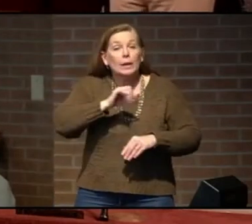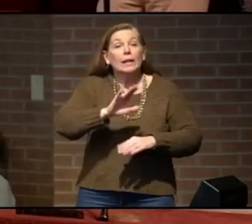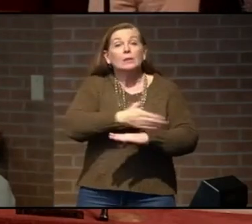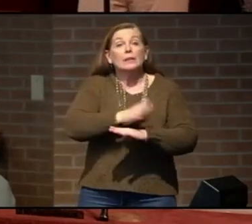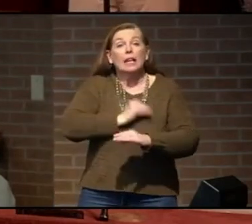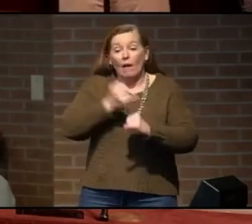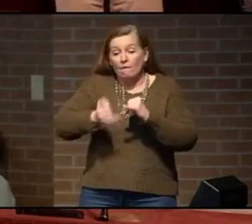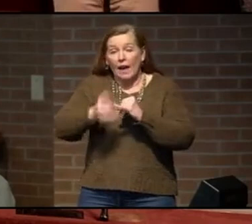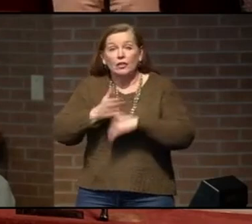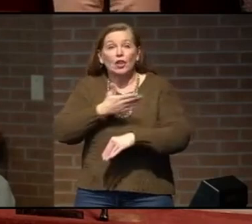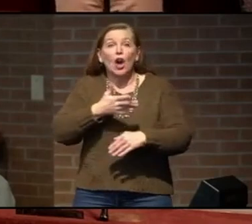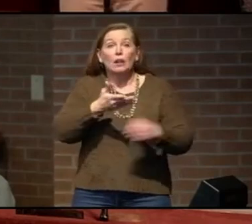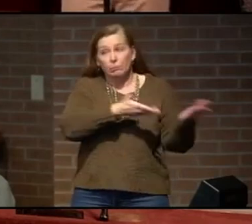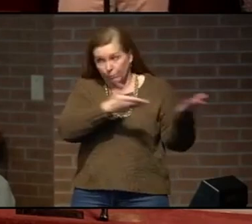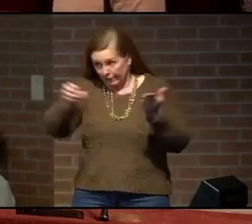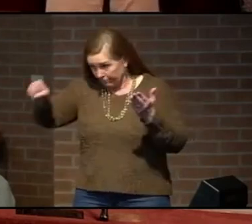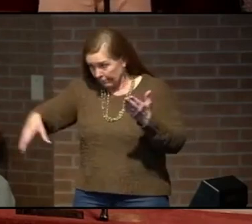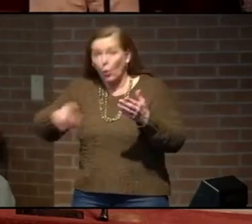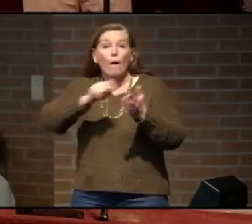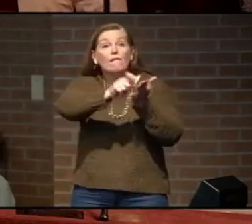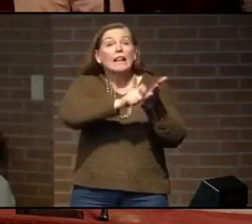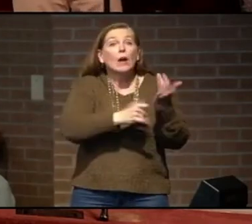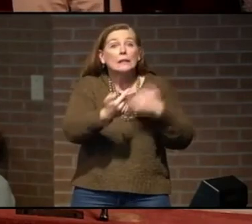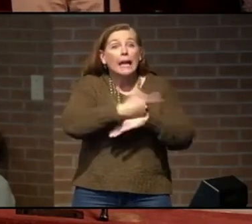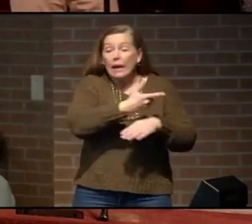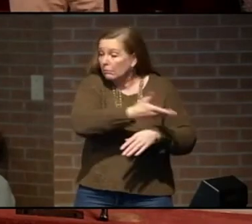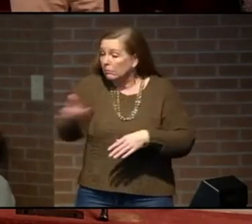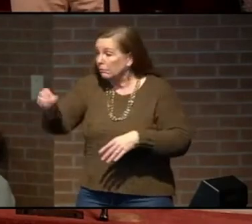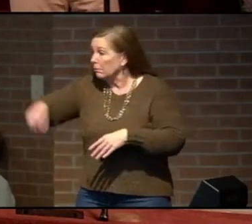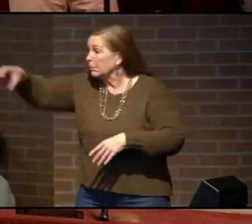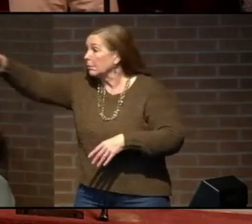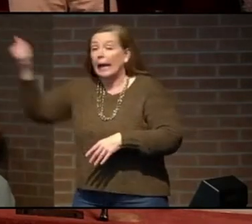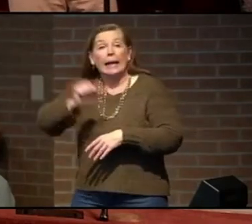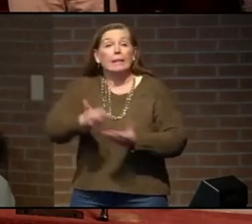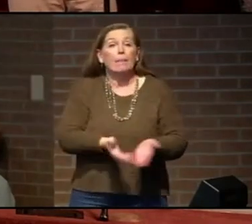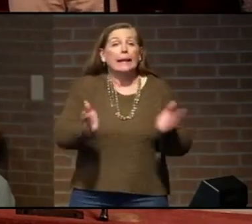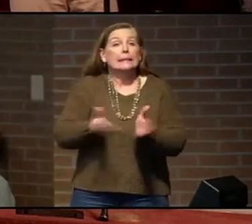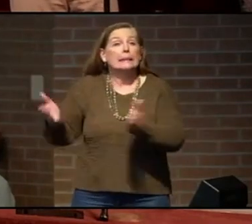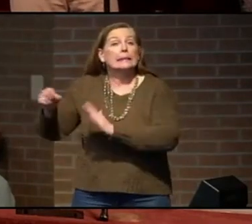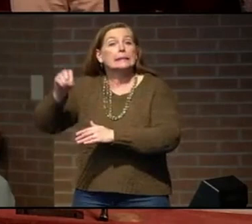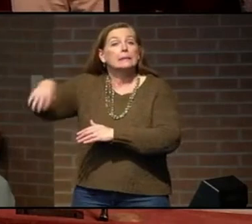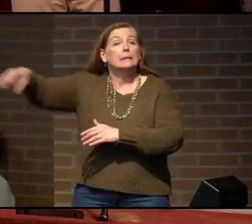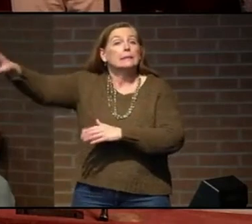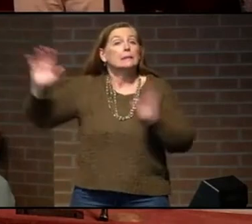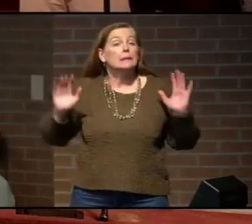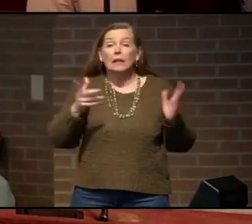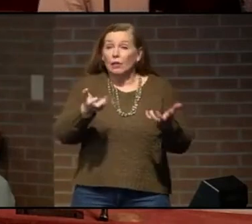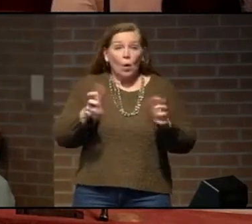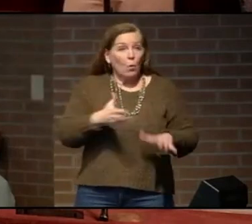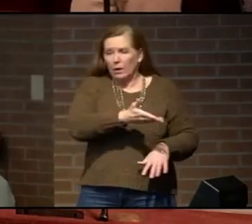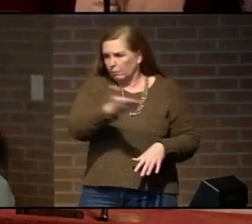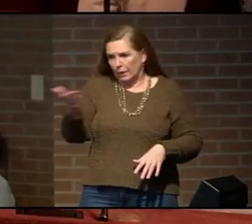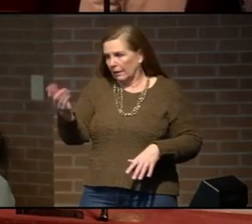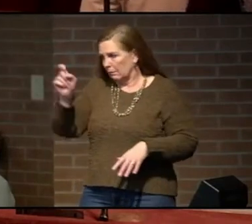that with you, or if you want to fill one out today, you can bring those forward to any of the baskets and just place it there. If you don't want to bring it forward, you don't have to.